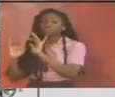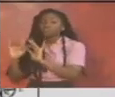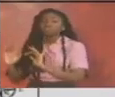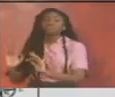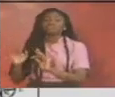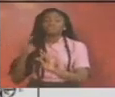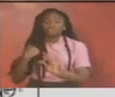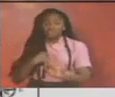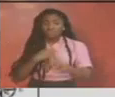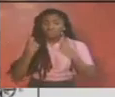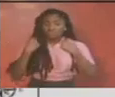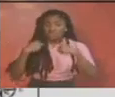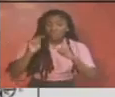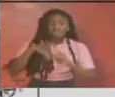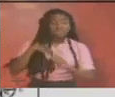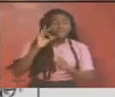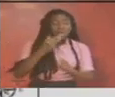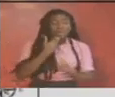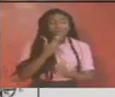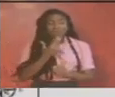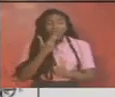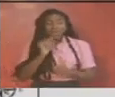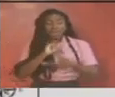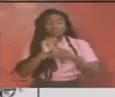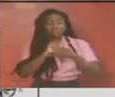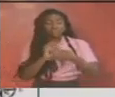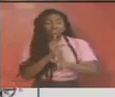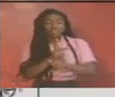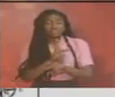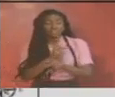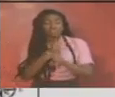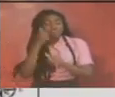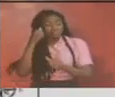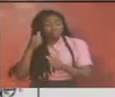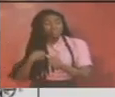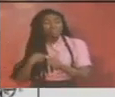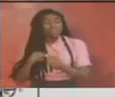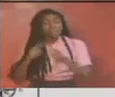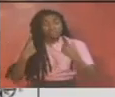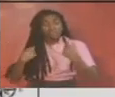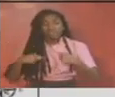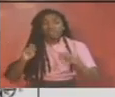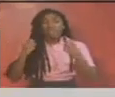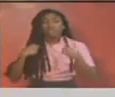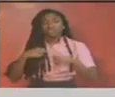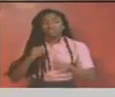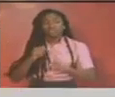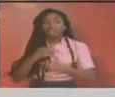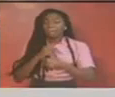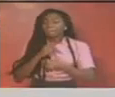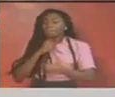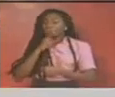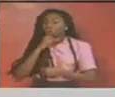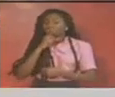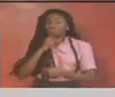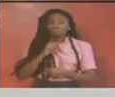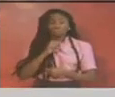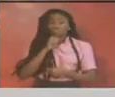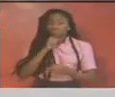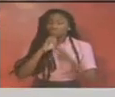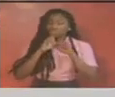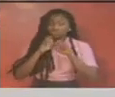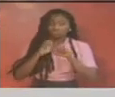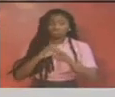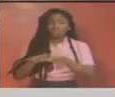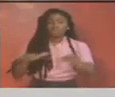most people within that cohort as we defined, and we will try our best to contain the epidemics as they occur in different parts